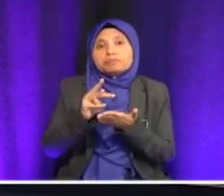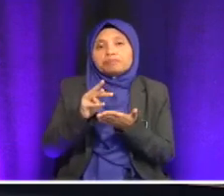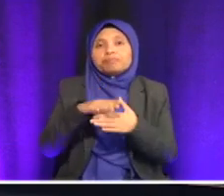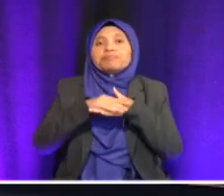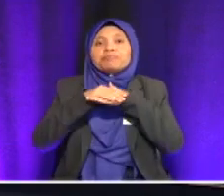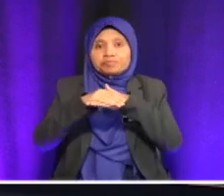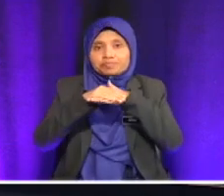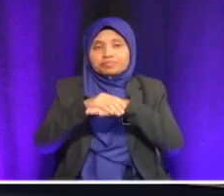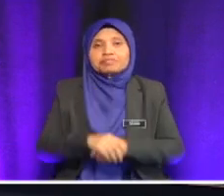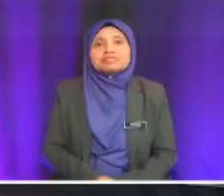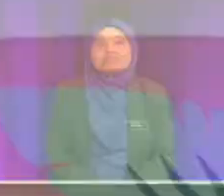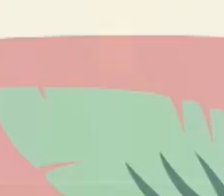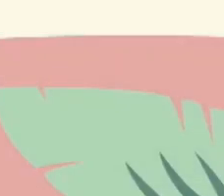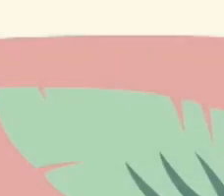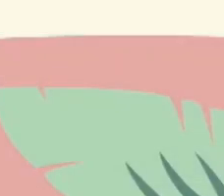Inggeris.